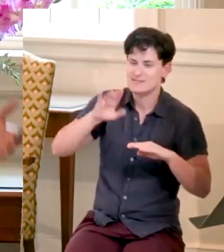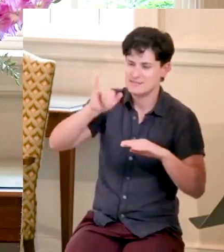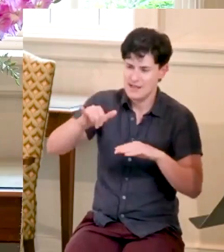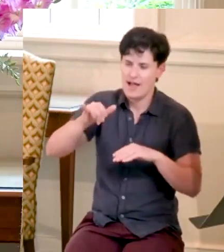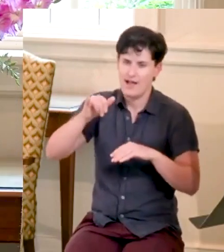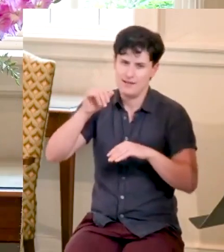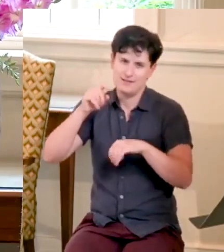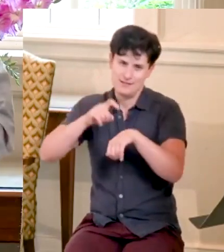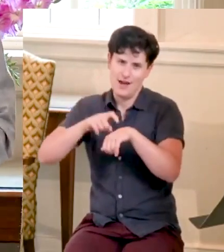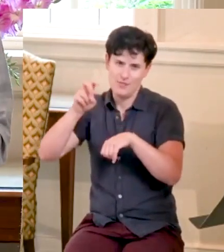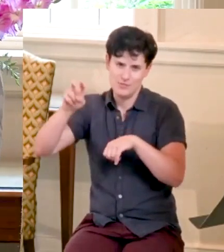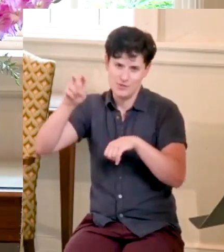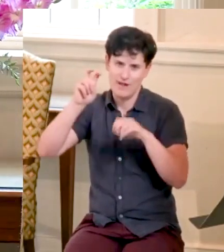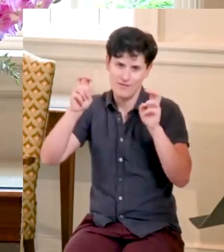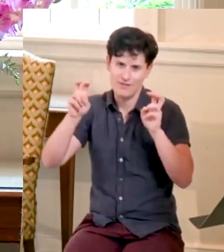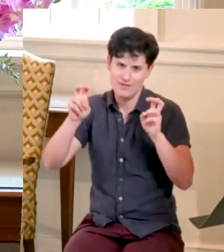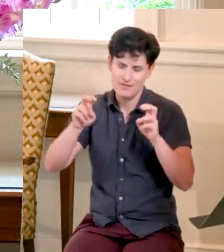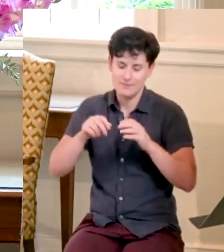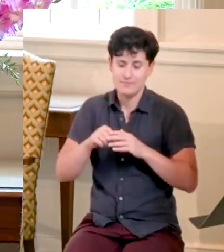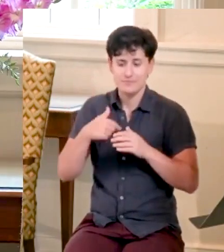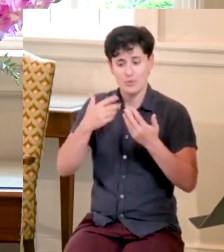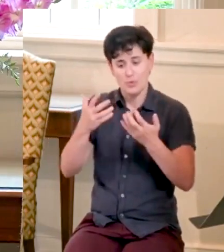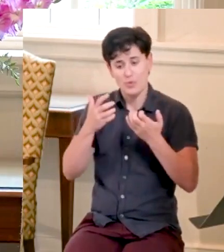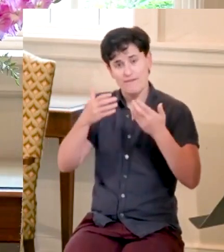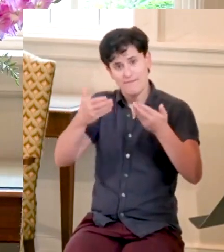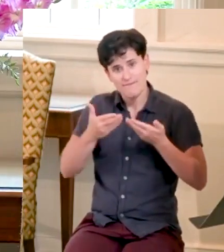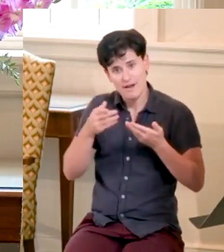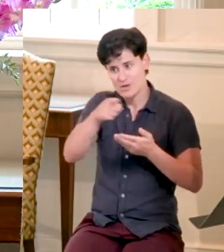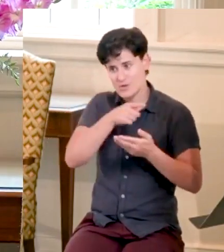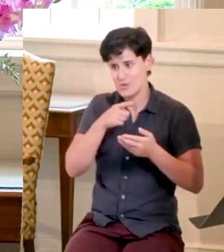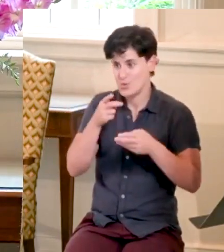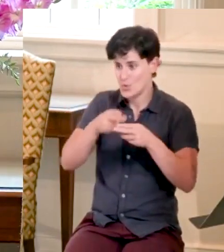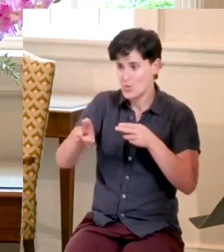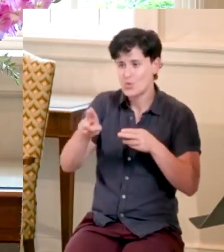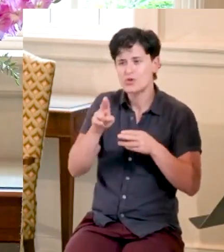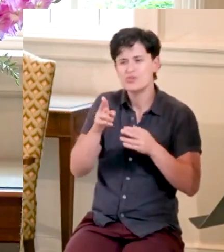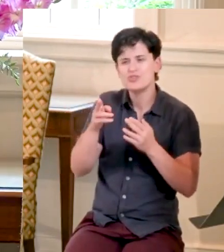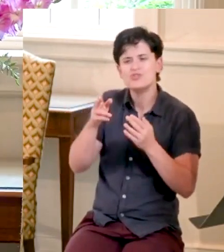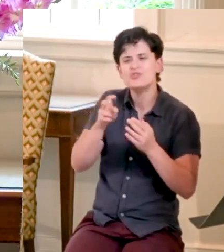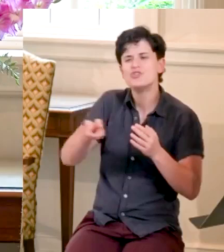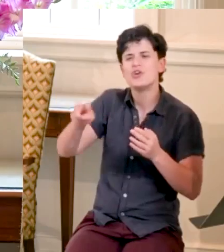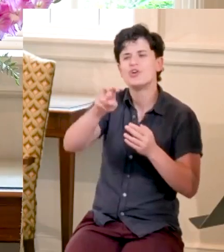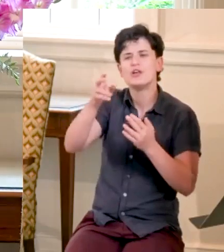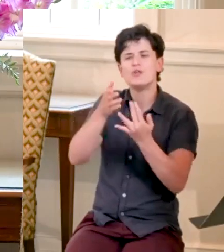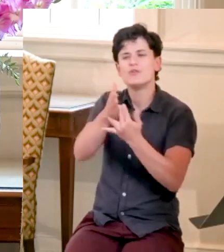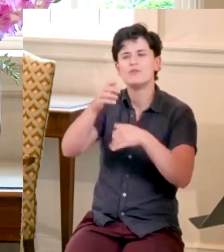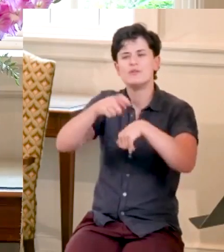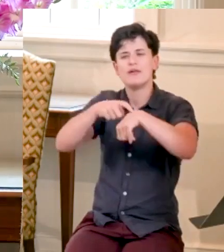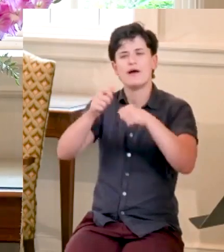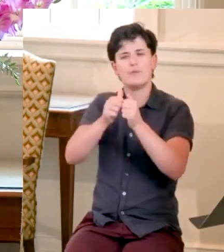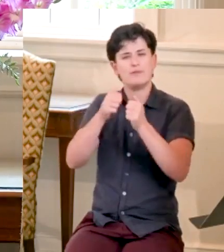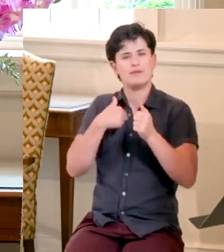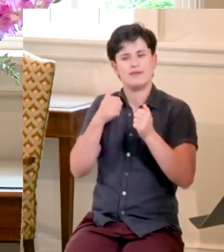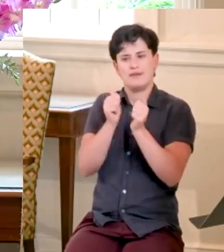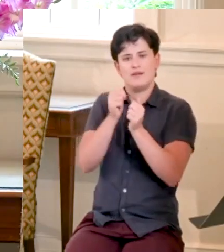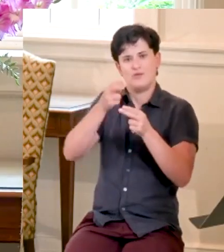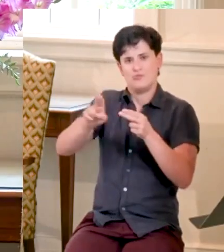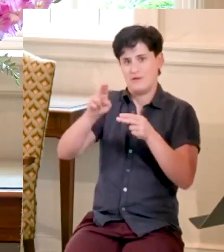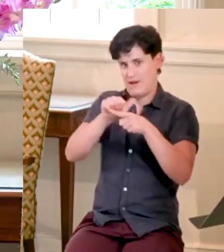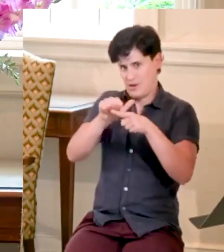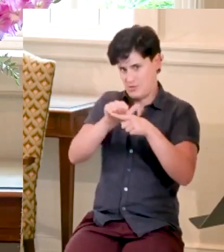So I want to invite you into a quick journey through time right now with me with a brief exercise. I'll ask a